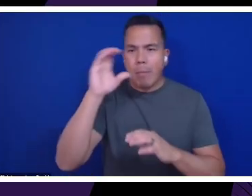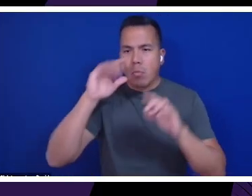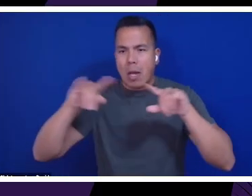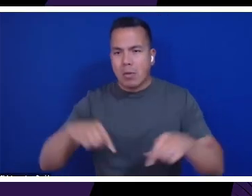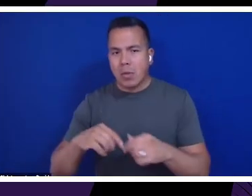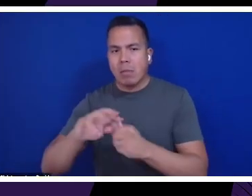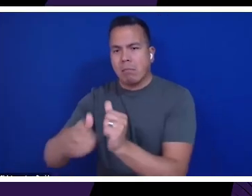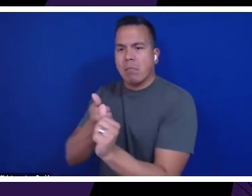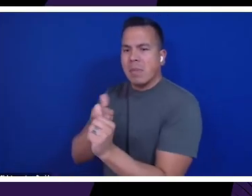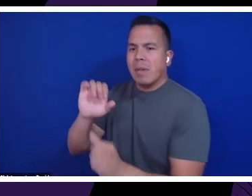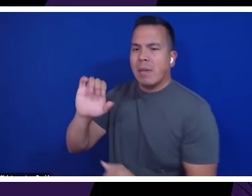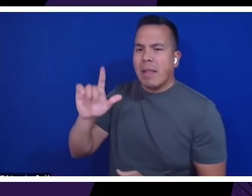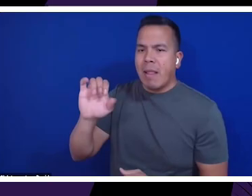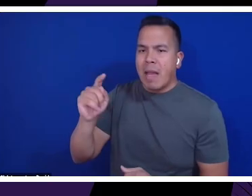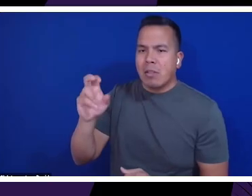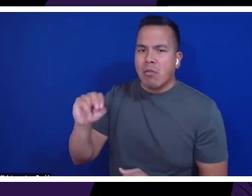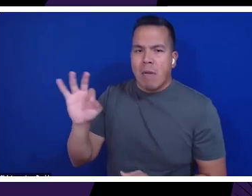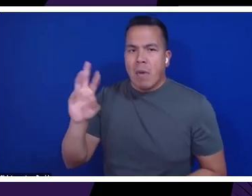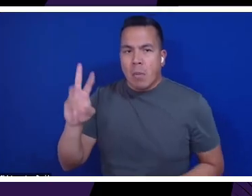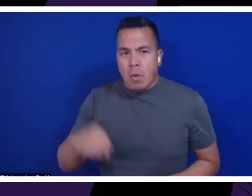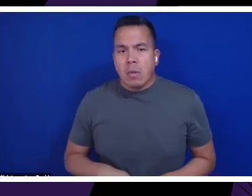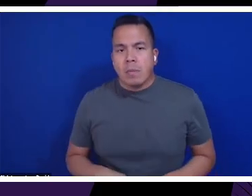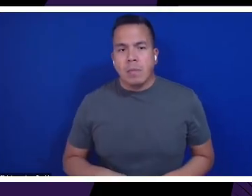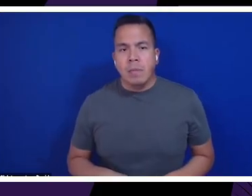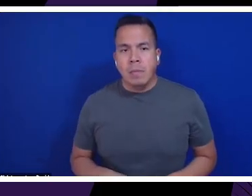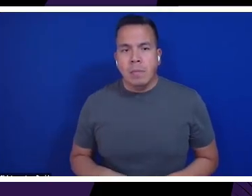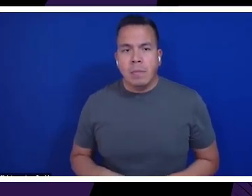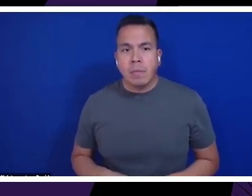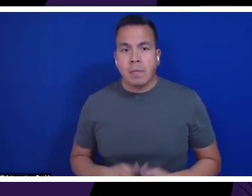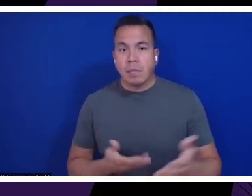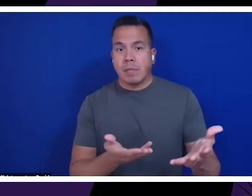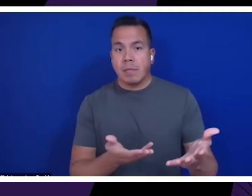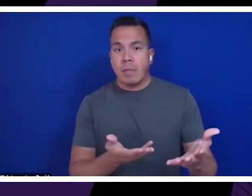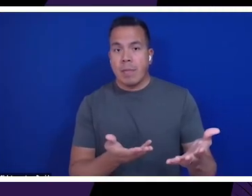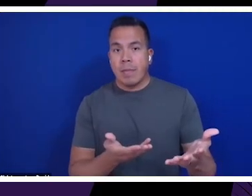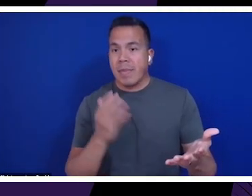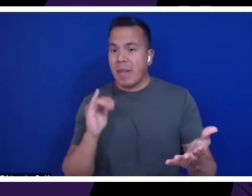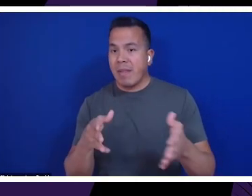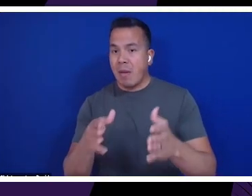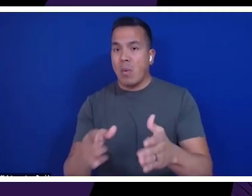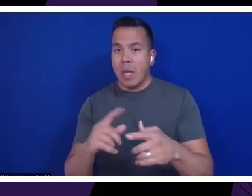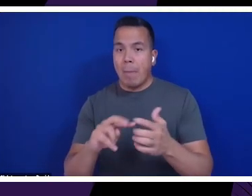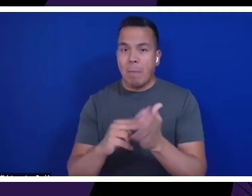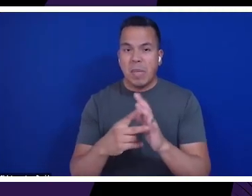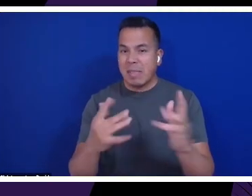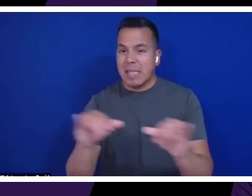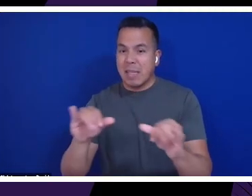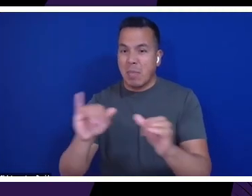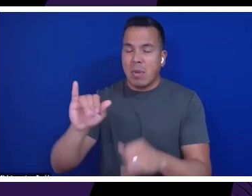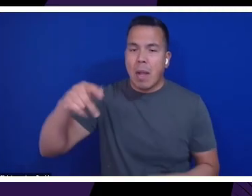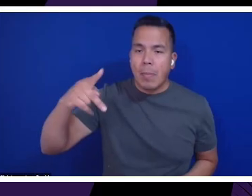framework. That way we get an experience that is very similar to developing P5.js sketches in a